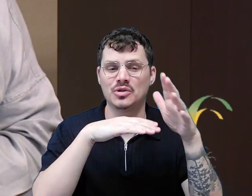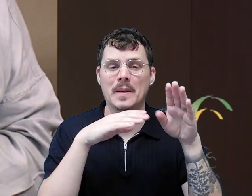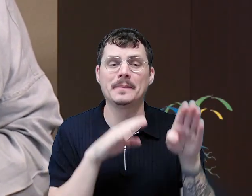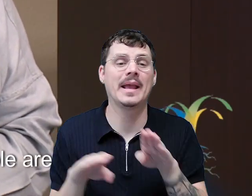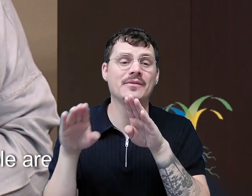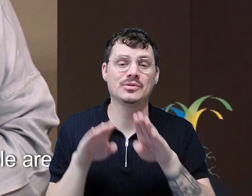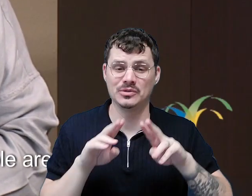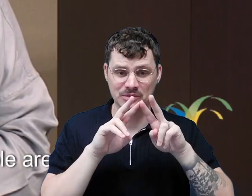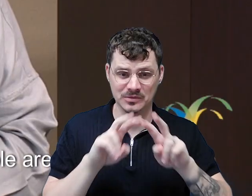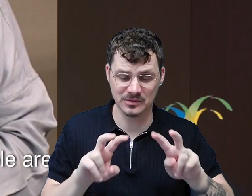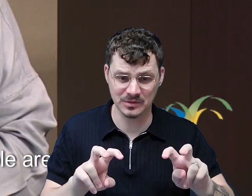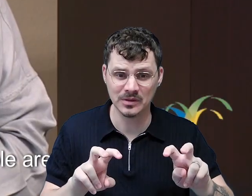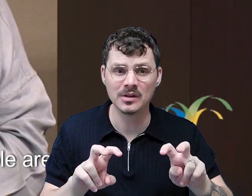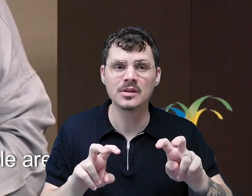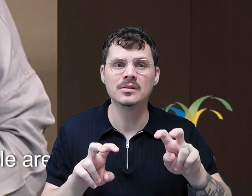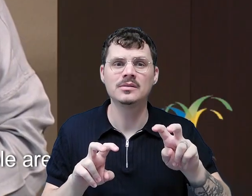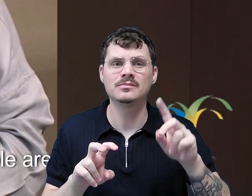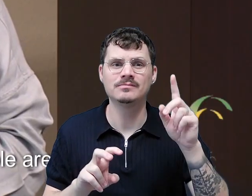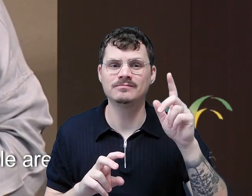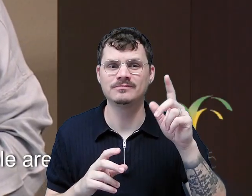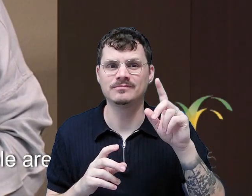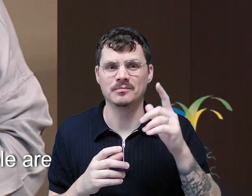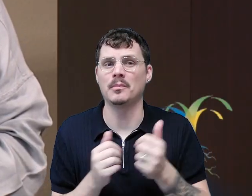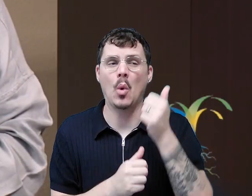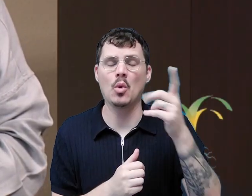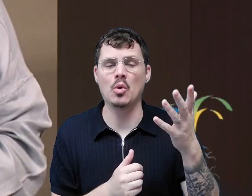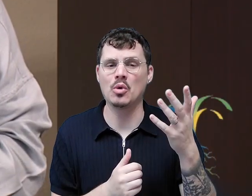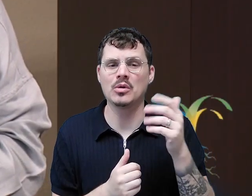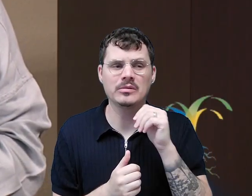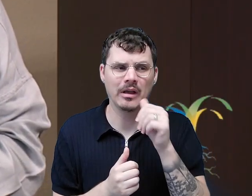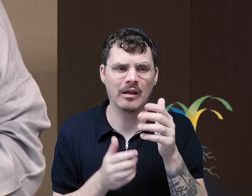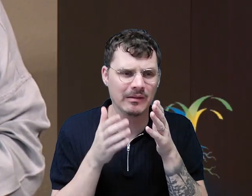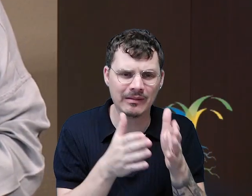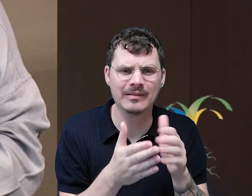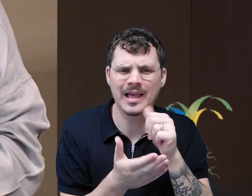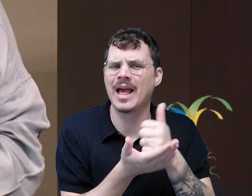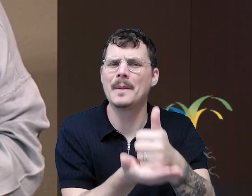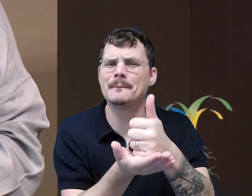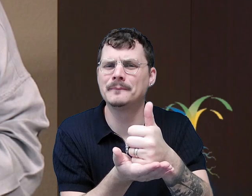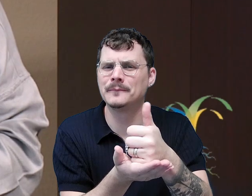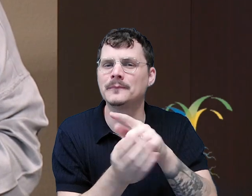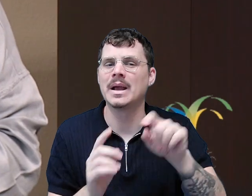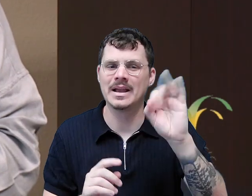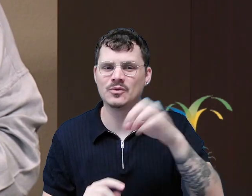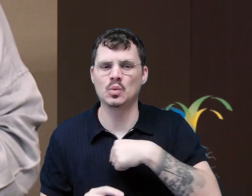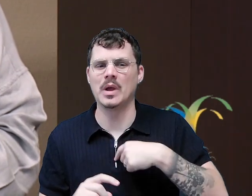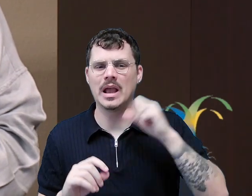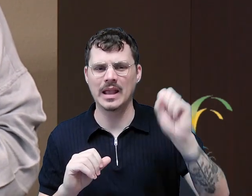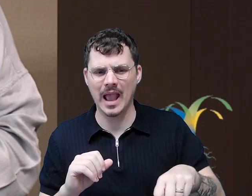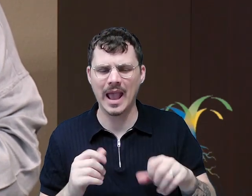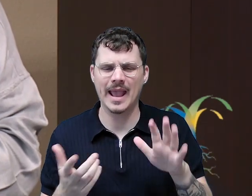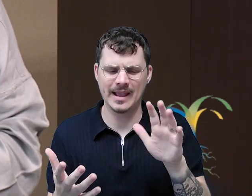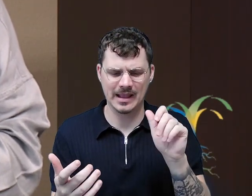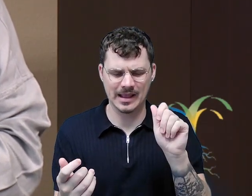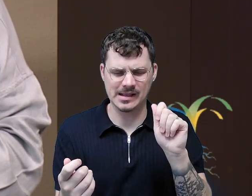superficial behavior analytic approaches to people are just misguided. They won't help. But if we